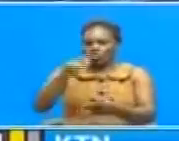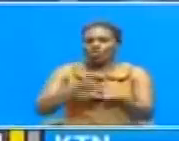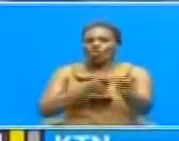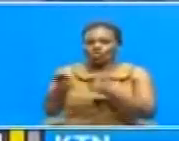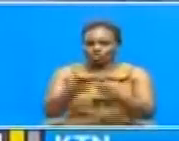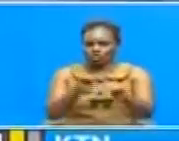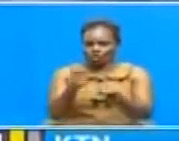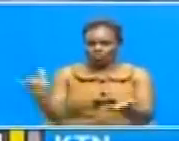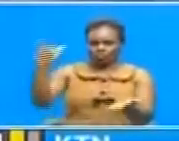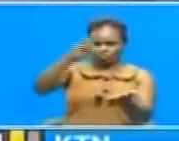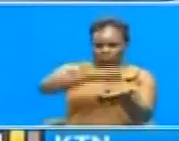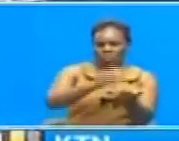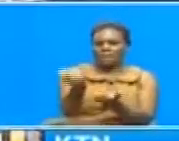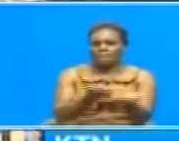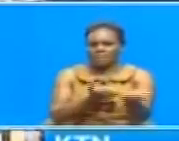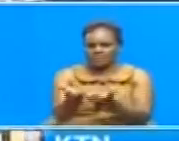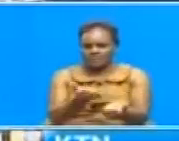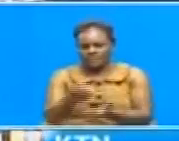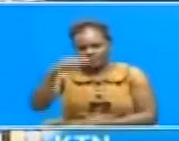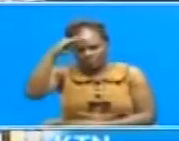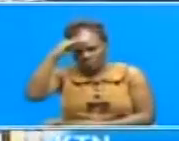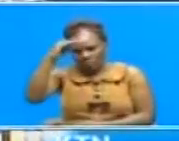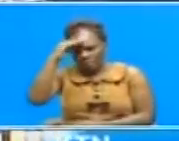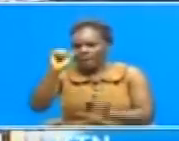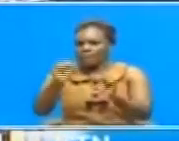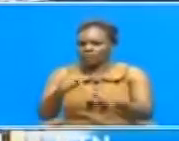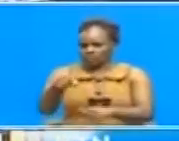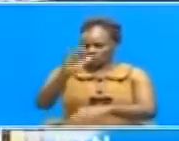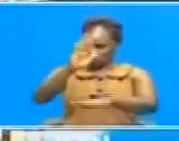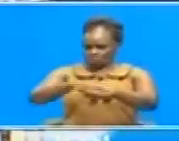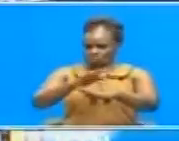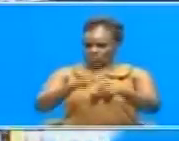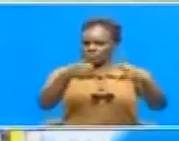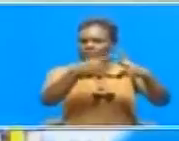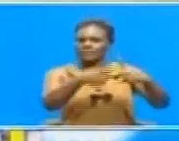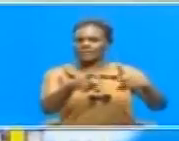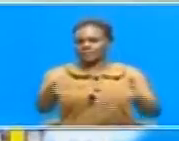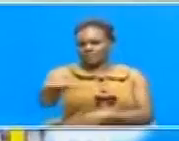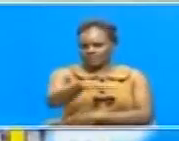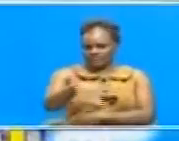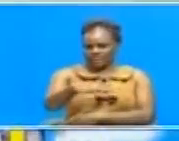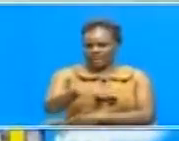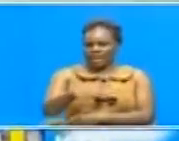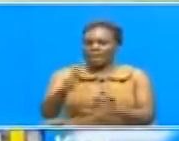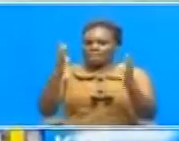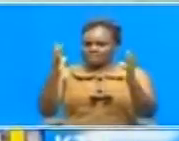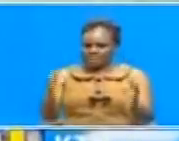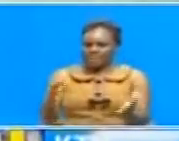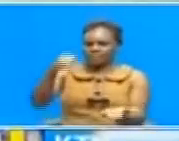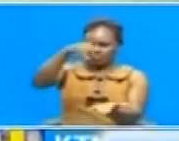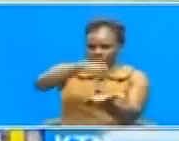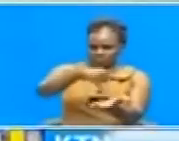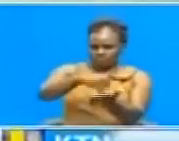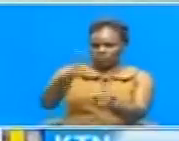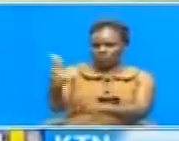of the importation, sale and distribution of raw spirit may be a good starting point. The main component that is used